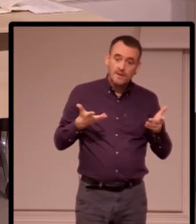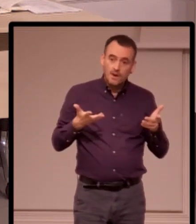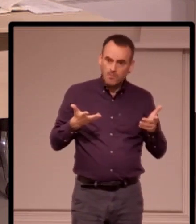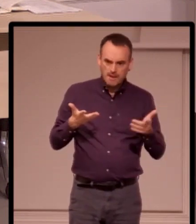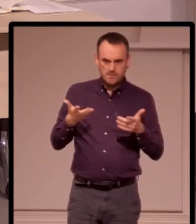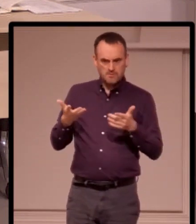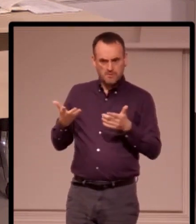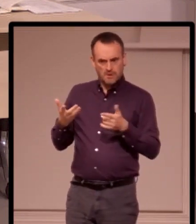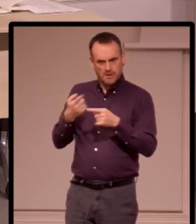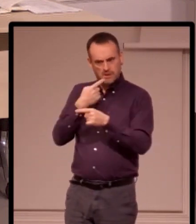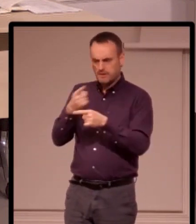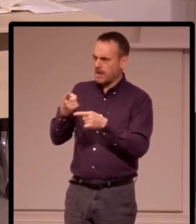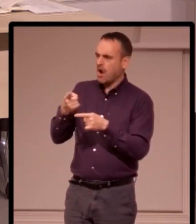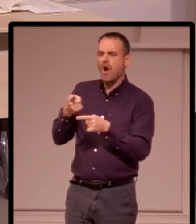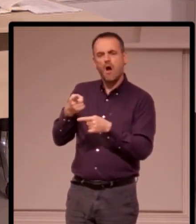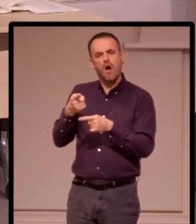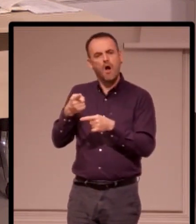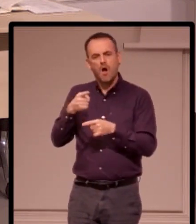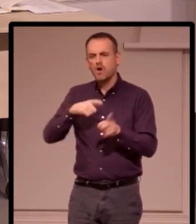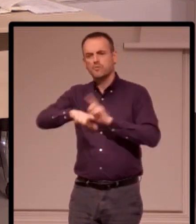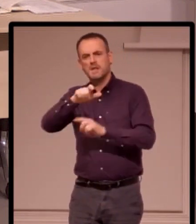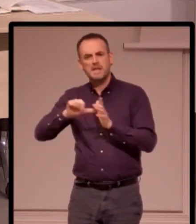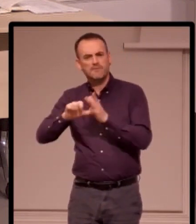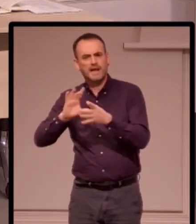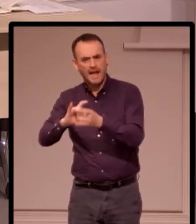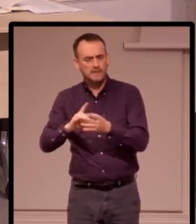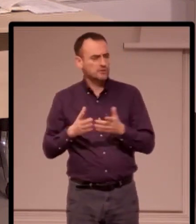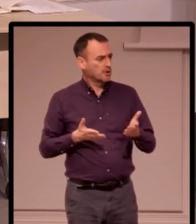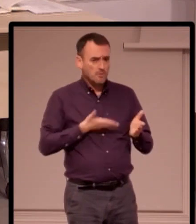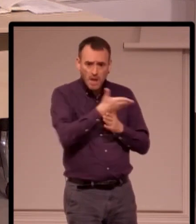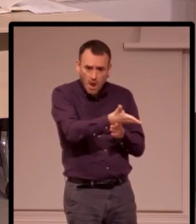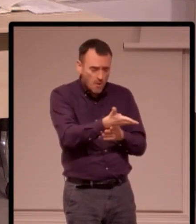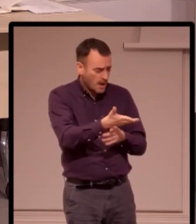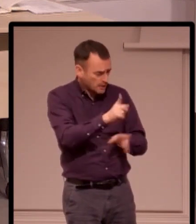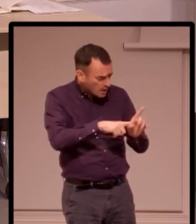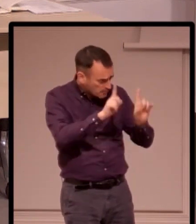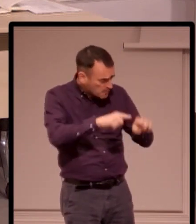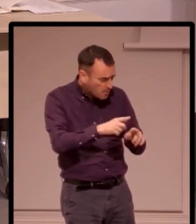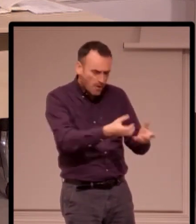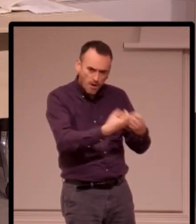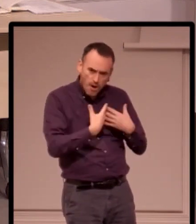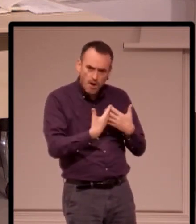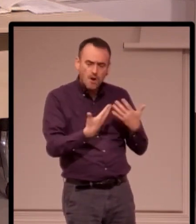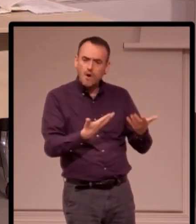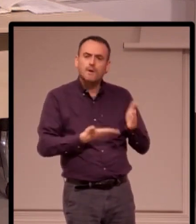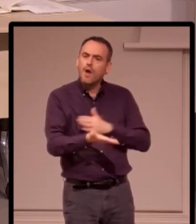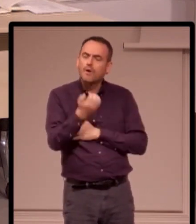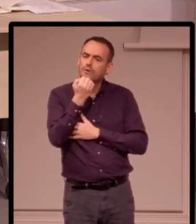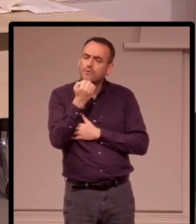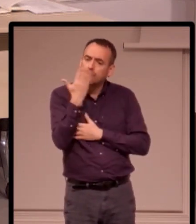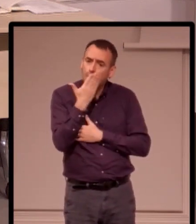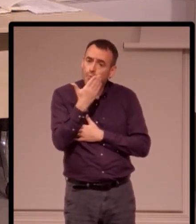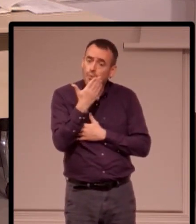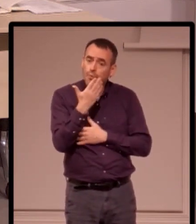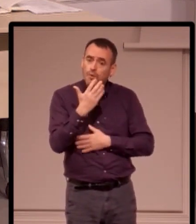hard to engage. They chat for hours. They tell you everything. You know, we're at school gates, or, you know, we make sure that then we think